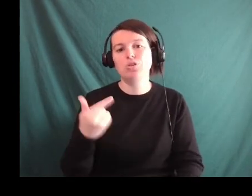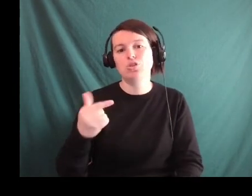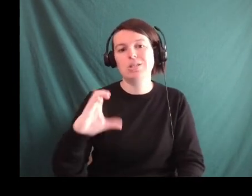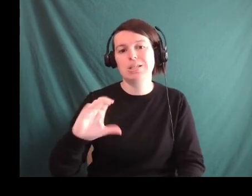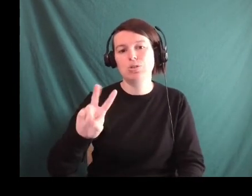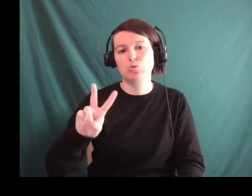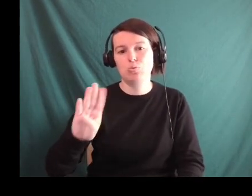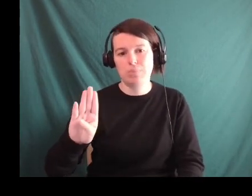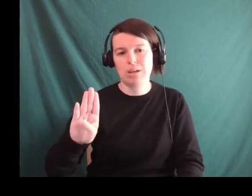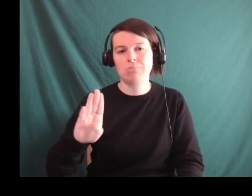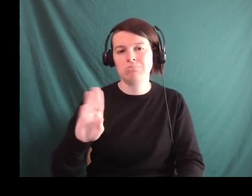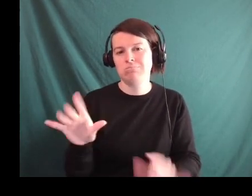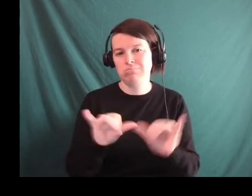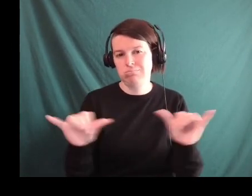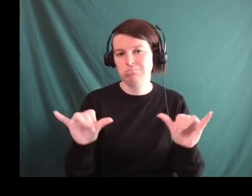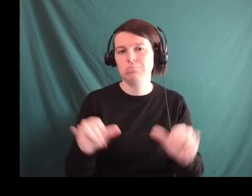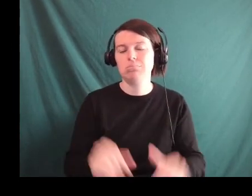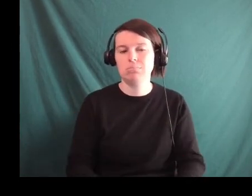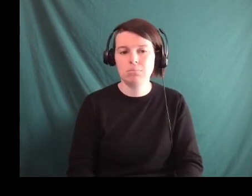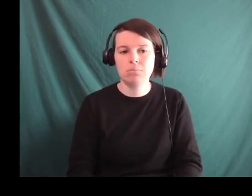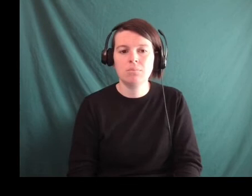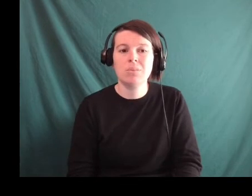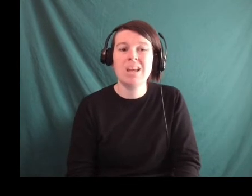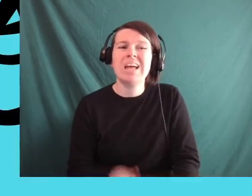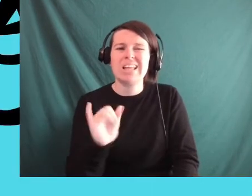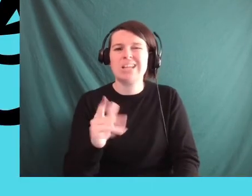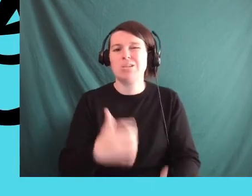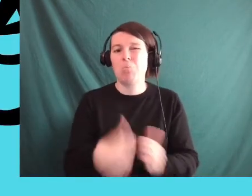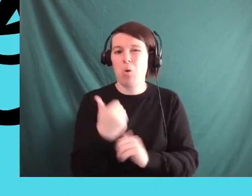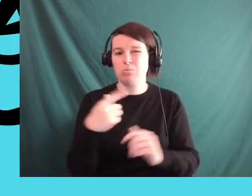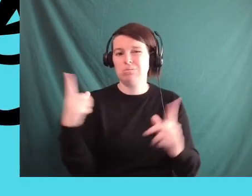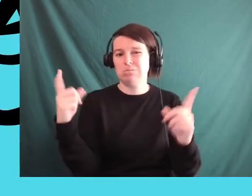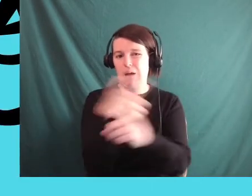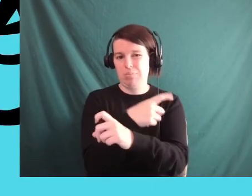GC2B sizing chart, which is probably the most complicated one.